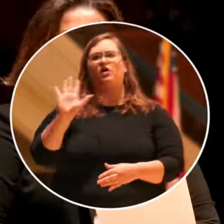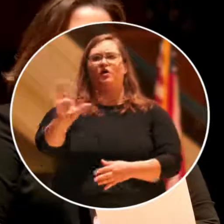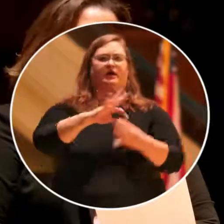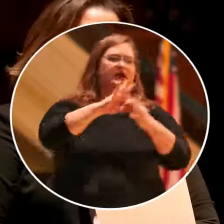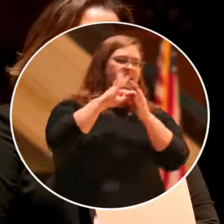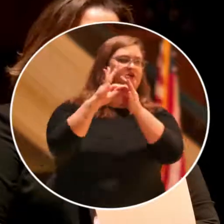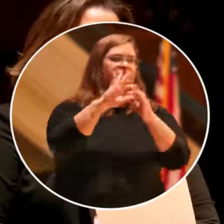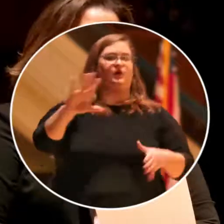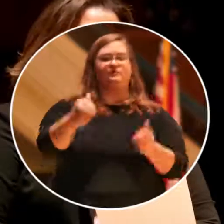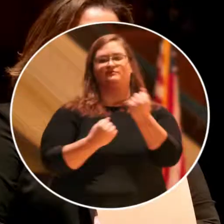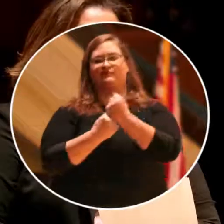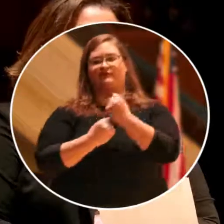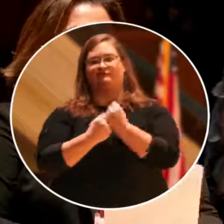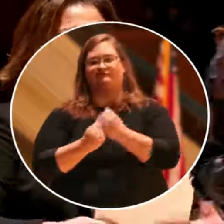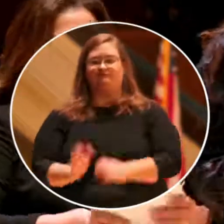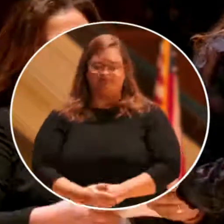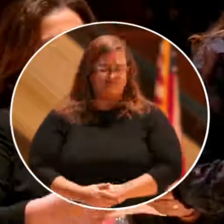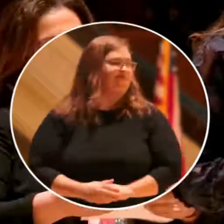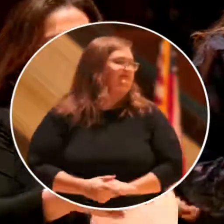support.